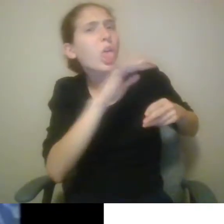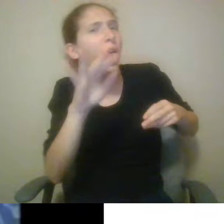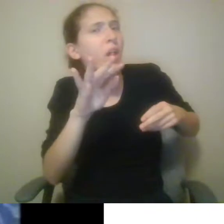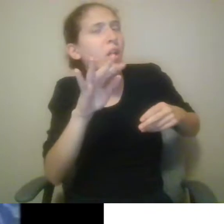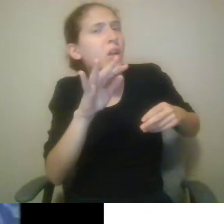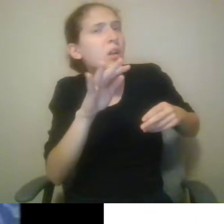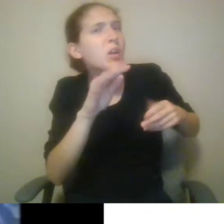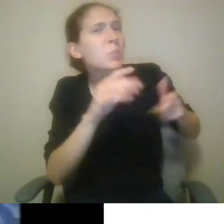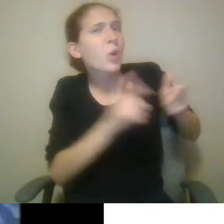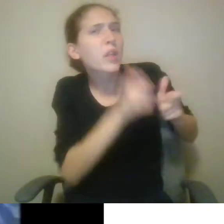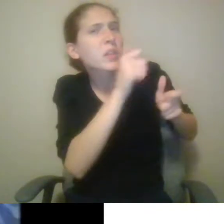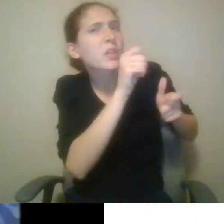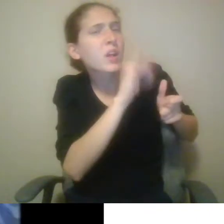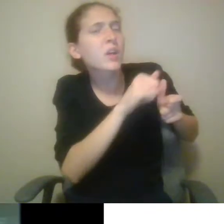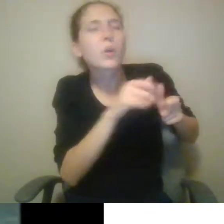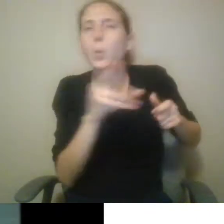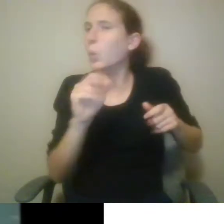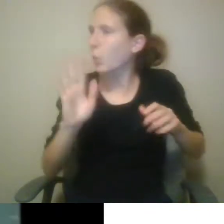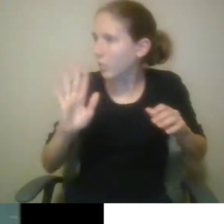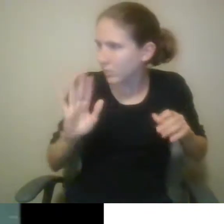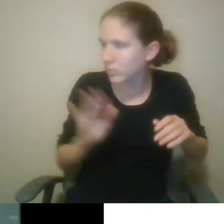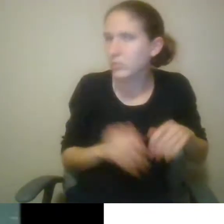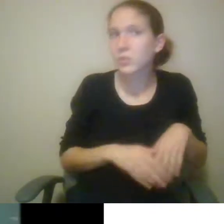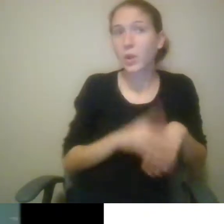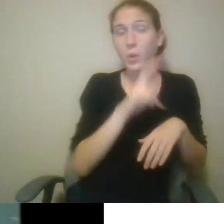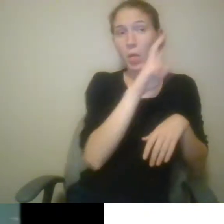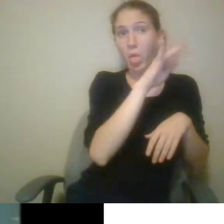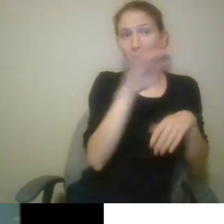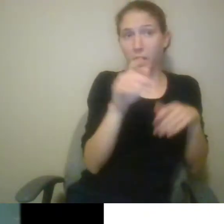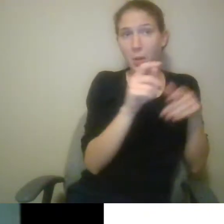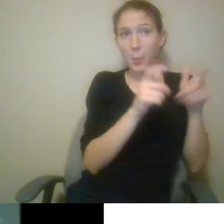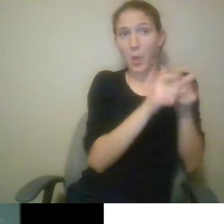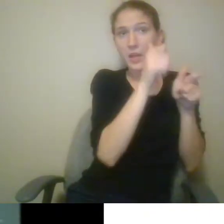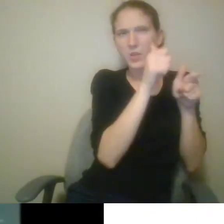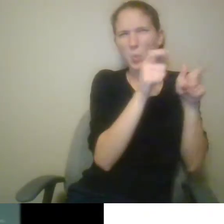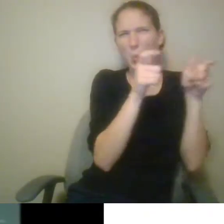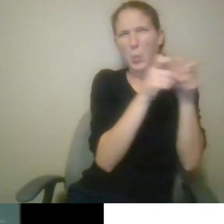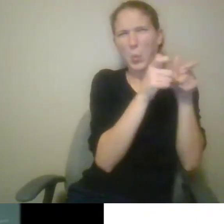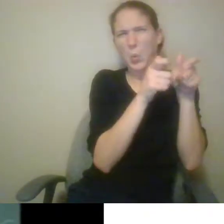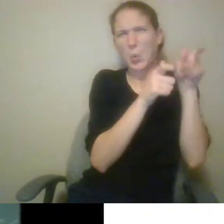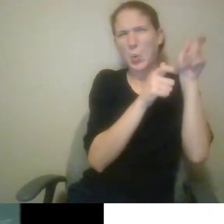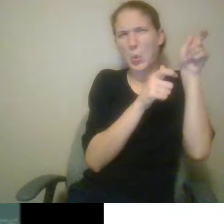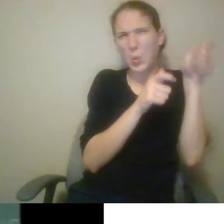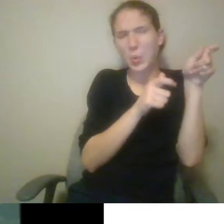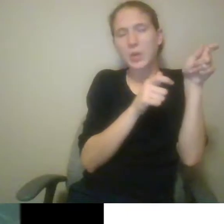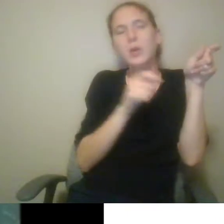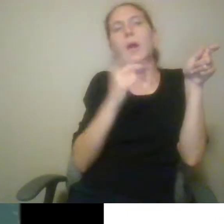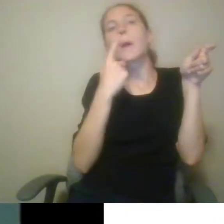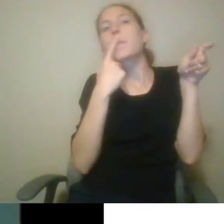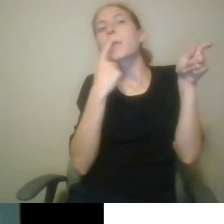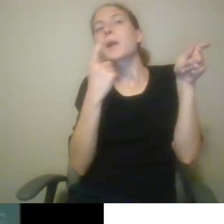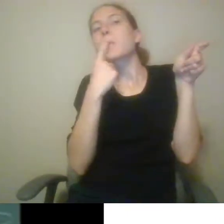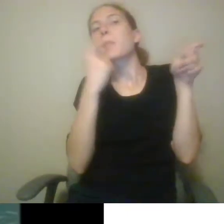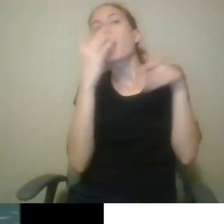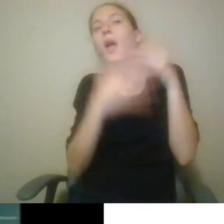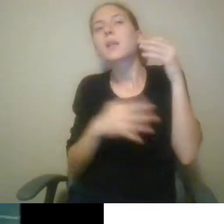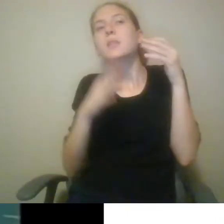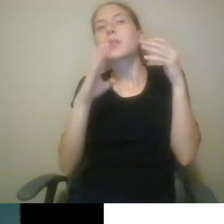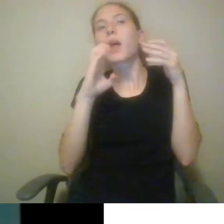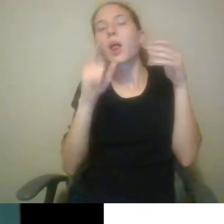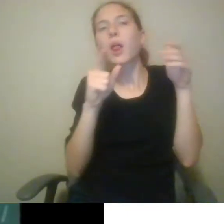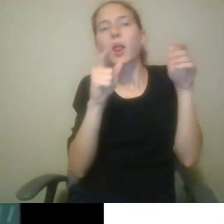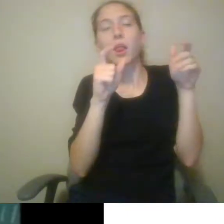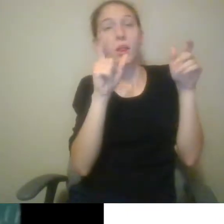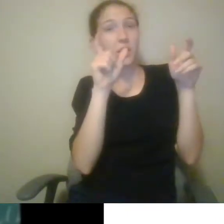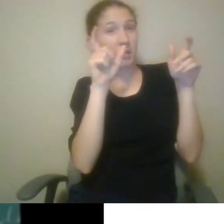we're comparing the small cells, these right here, to a human red blood cell. Okay, the human red blood cells are called human